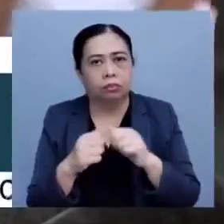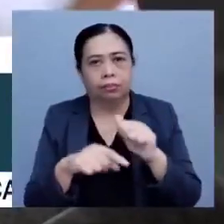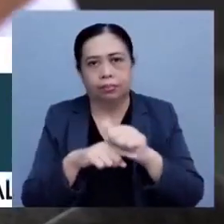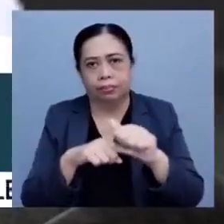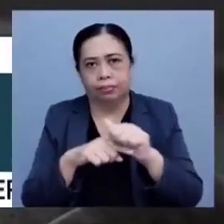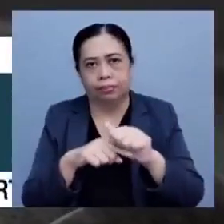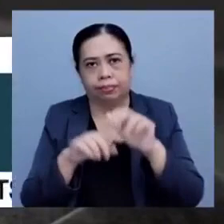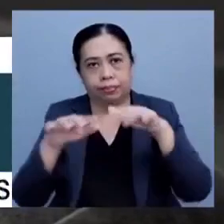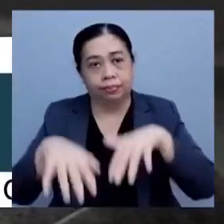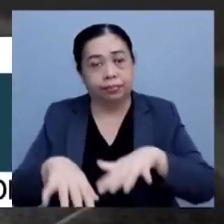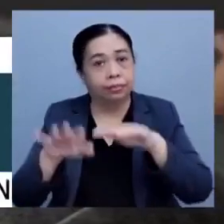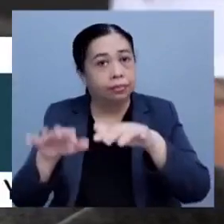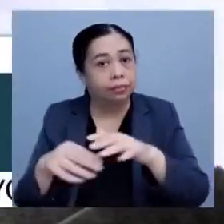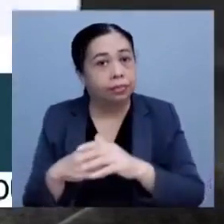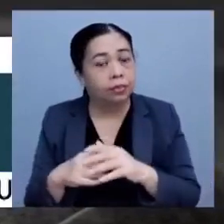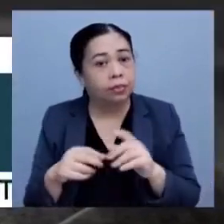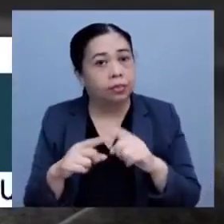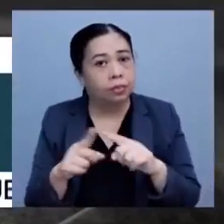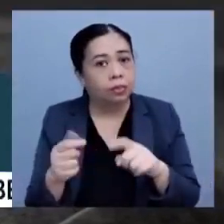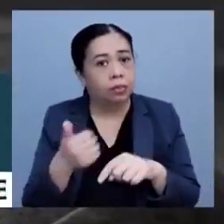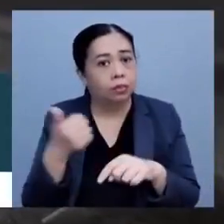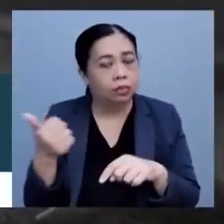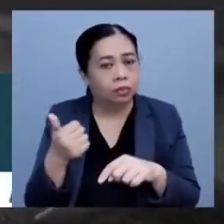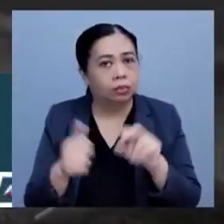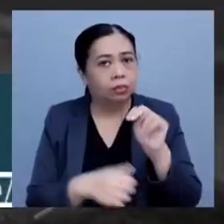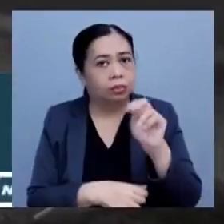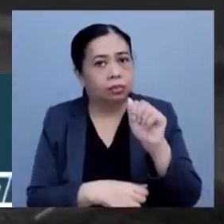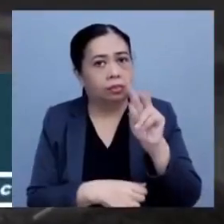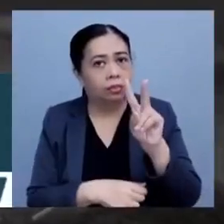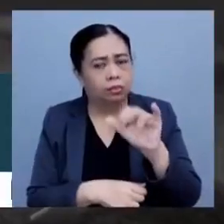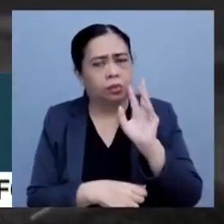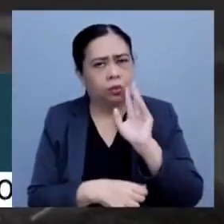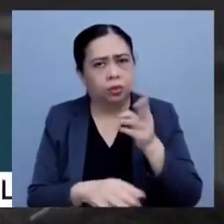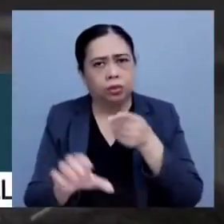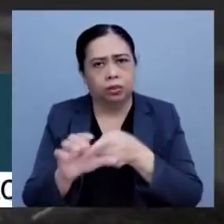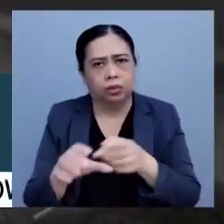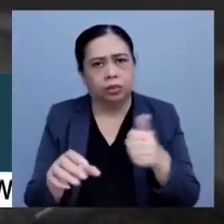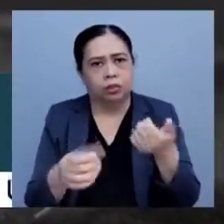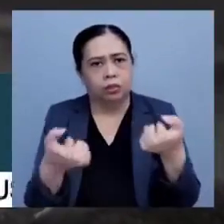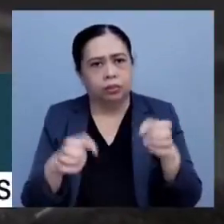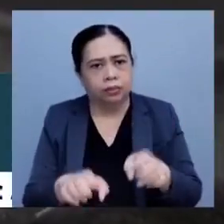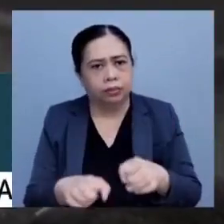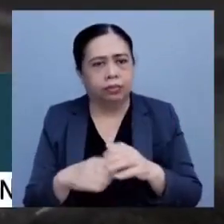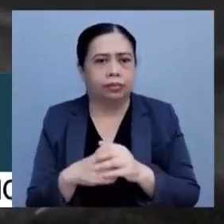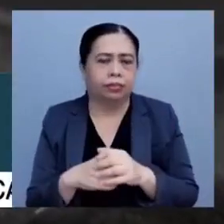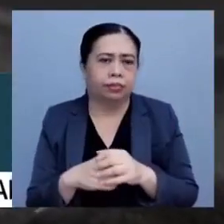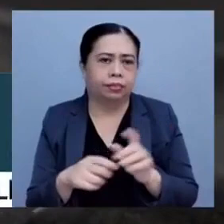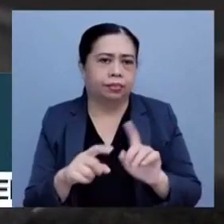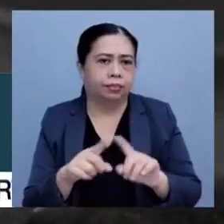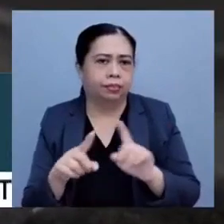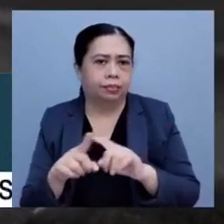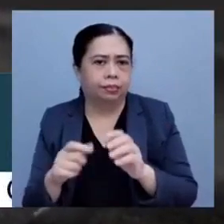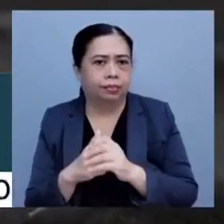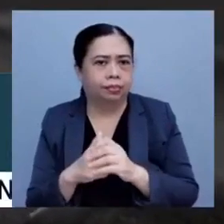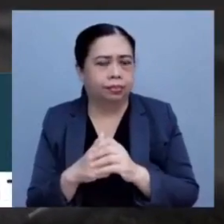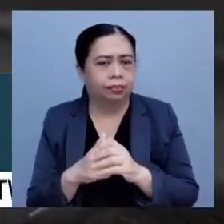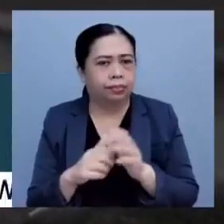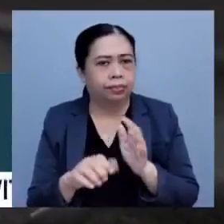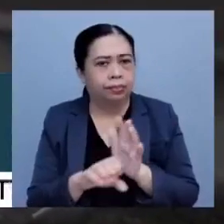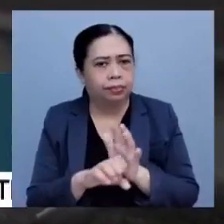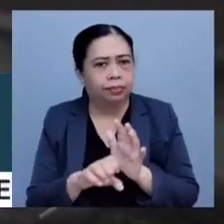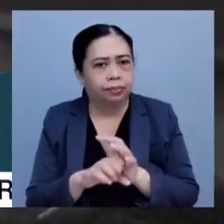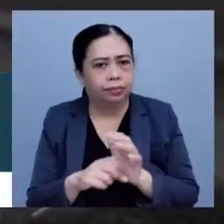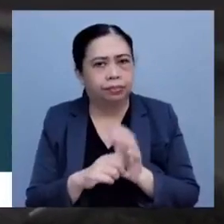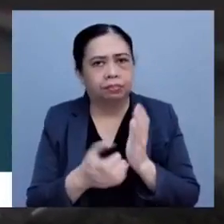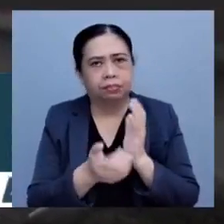but other navies will participate in other events like HADR, subject matter expert